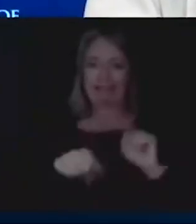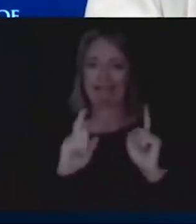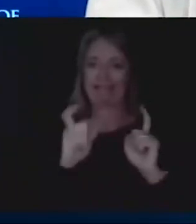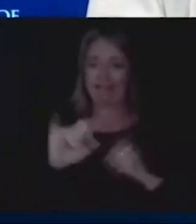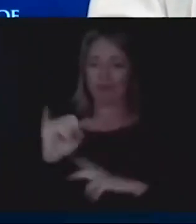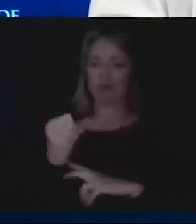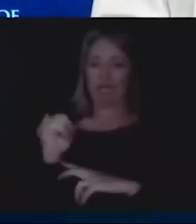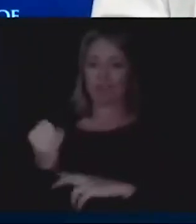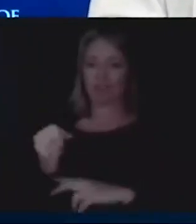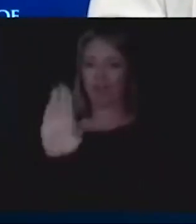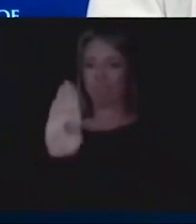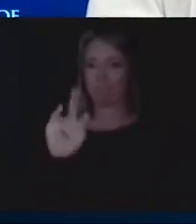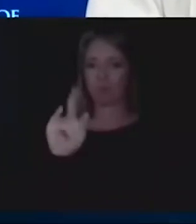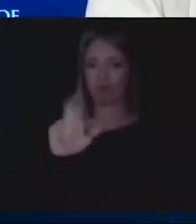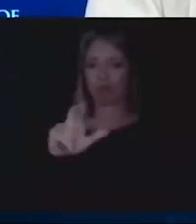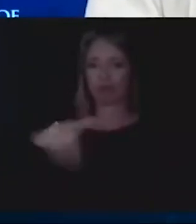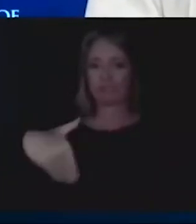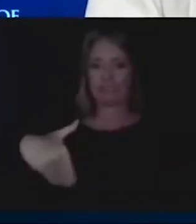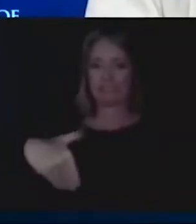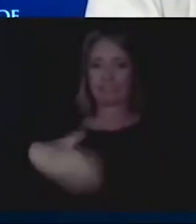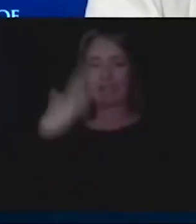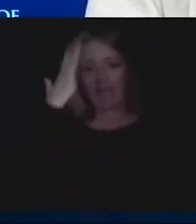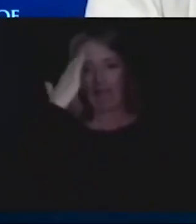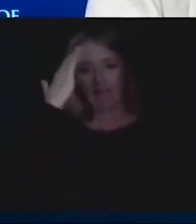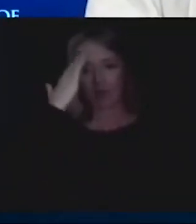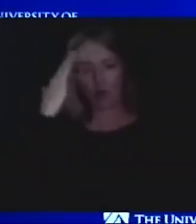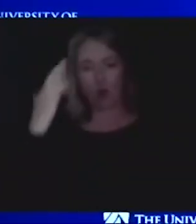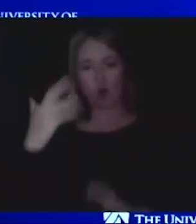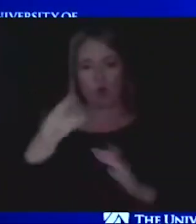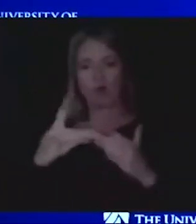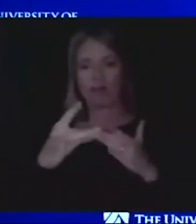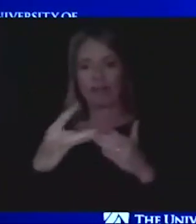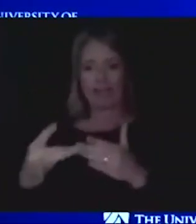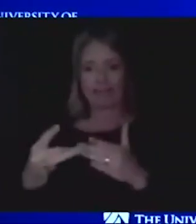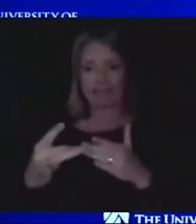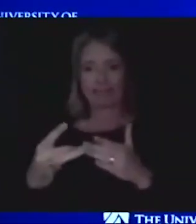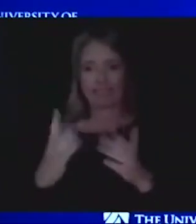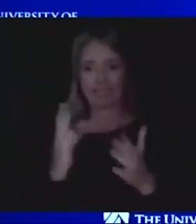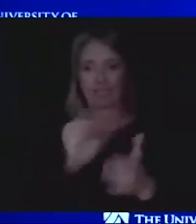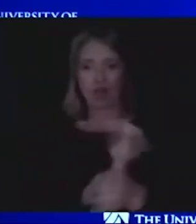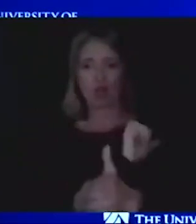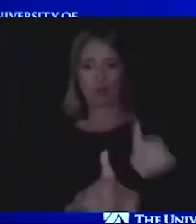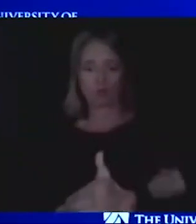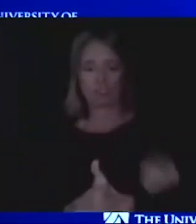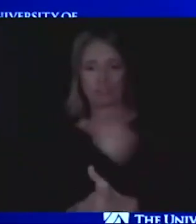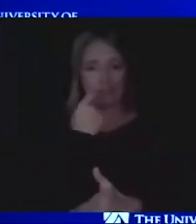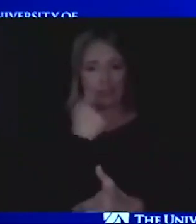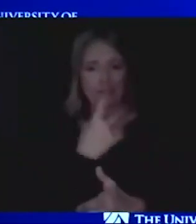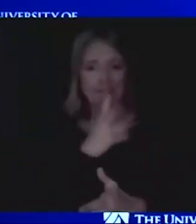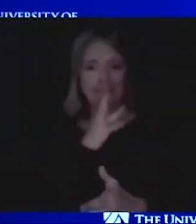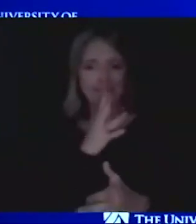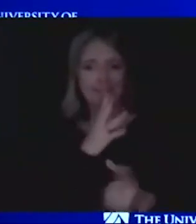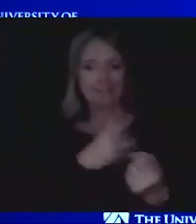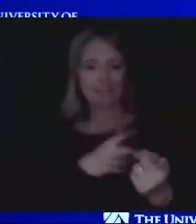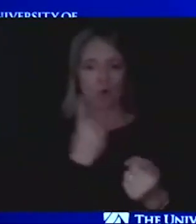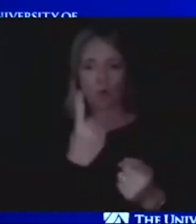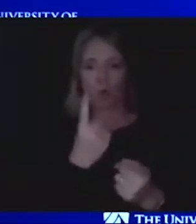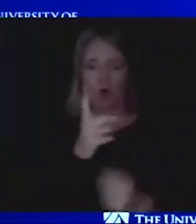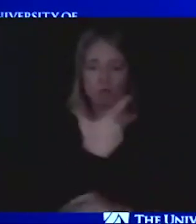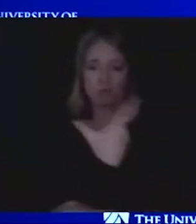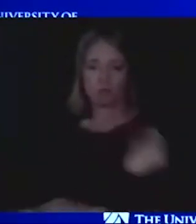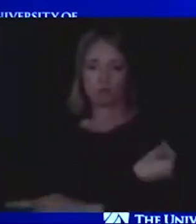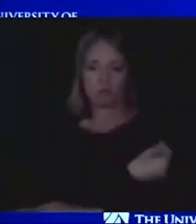Yeah, under the guidance and authorization, just as you said, it's one dose right now. They do have these